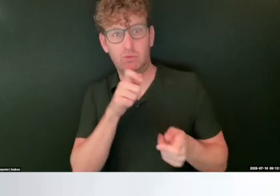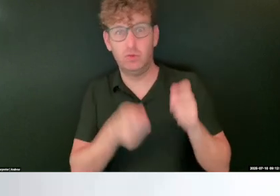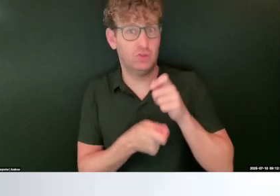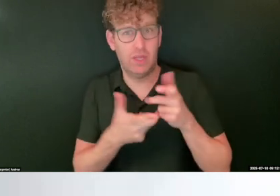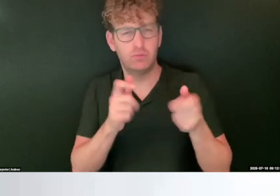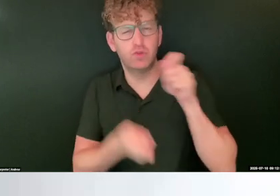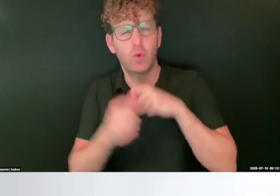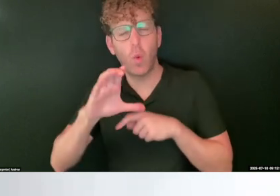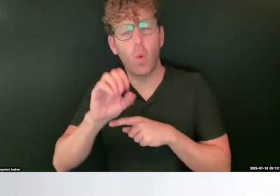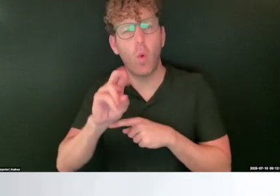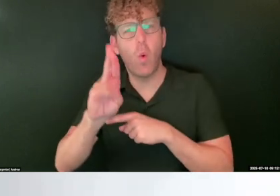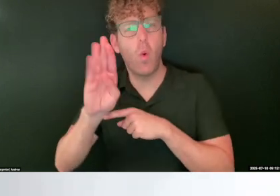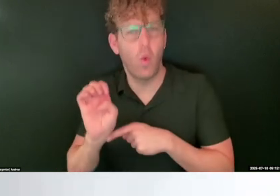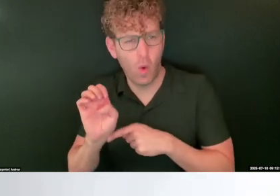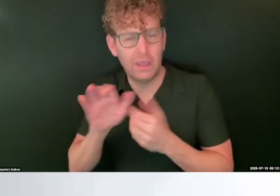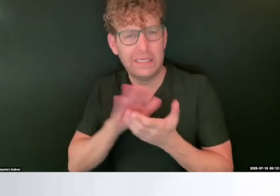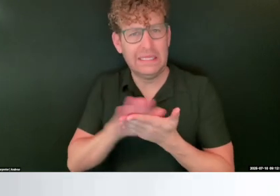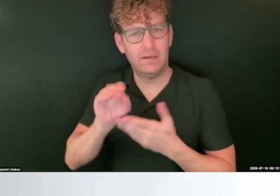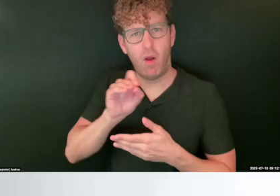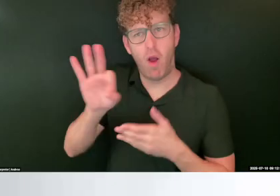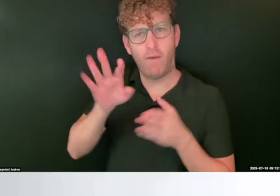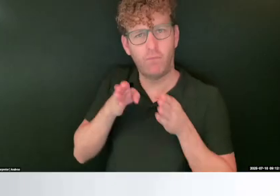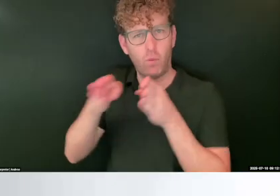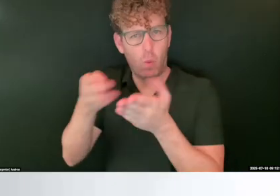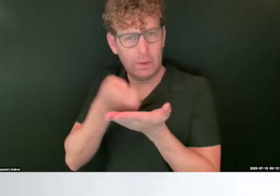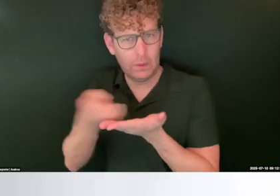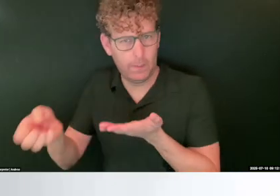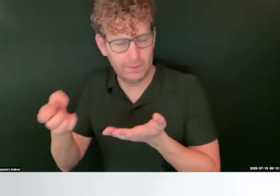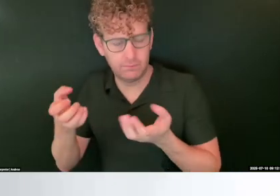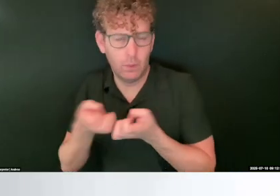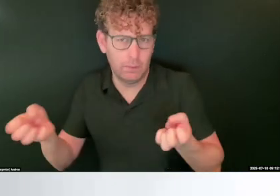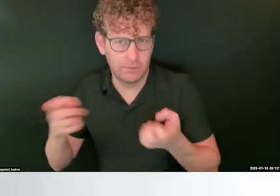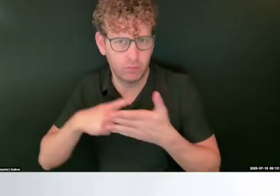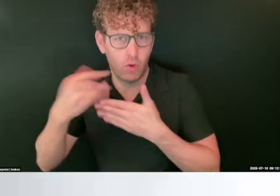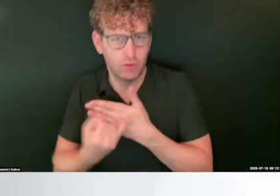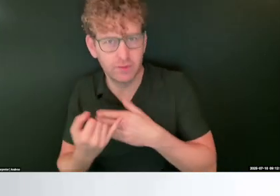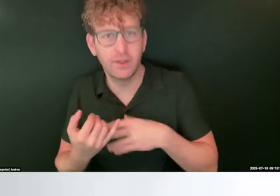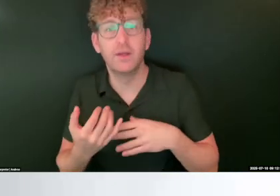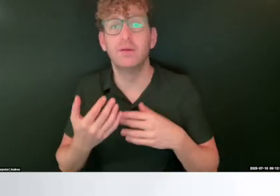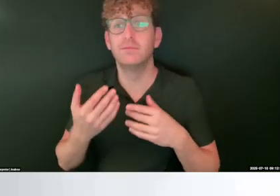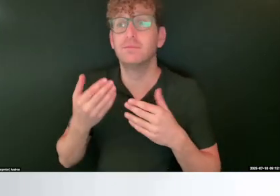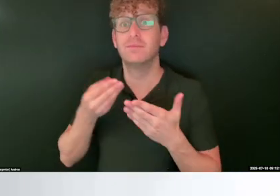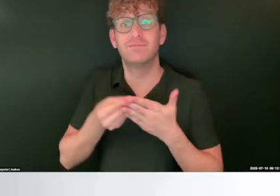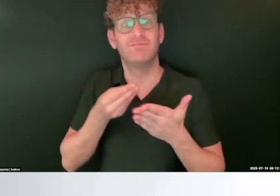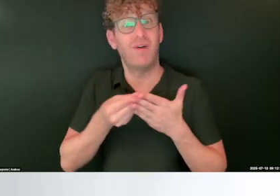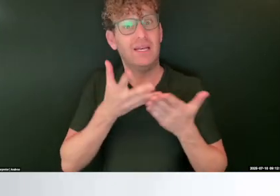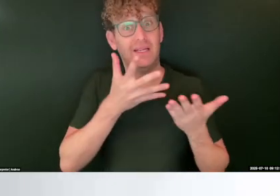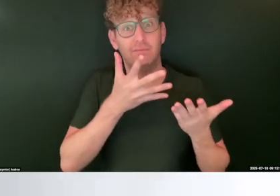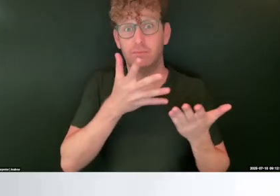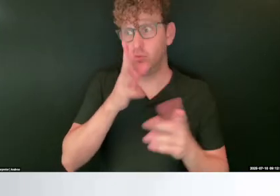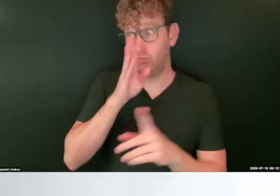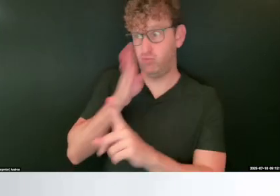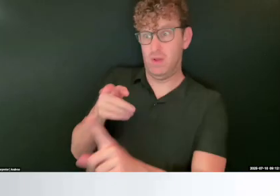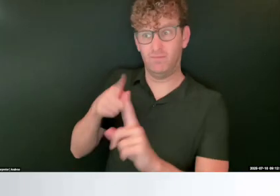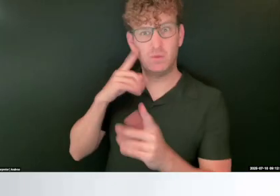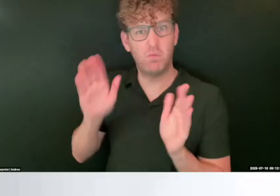before that one policy change was to adjust CORE, or the Clean Off-Road Equipment Project, to direct funding towards small businesses and public